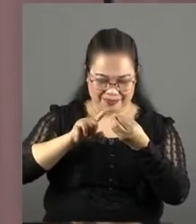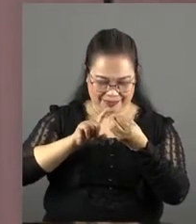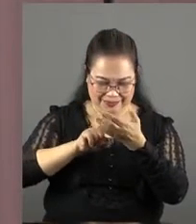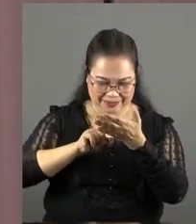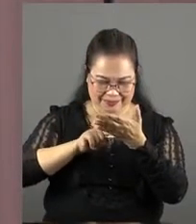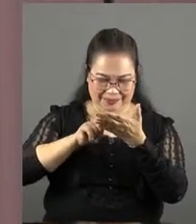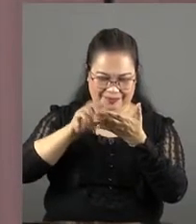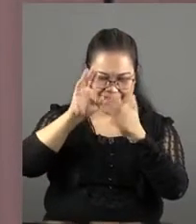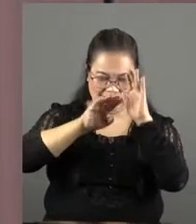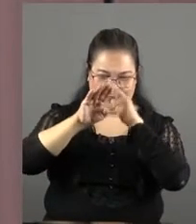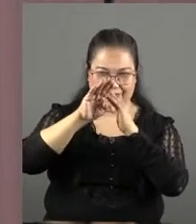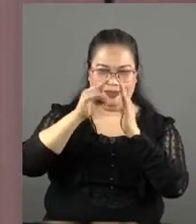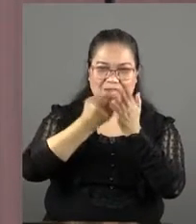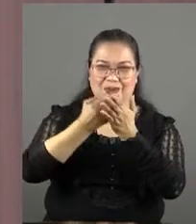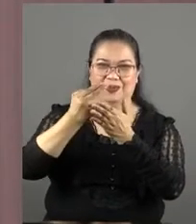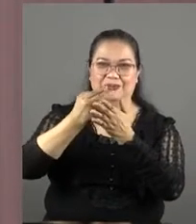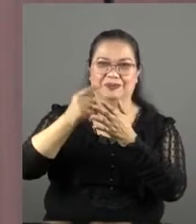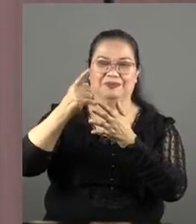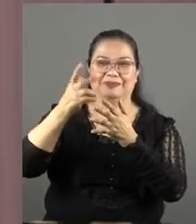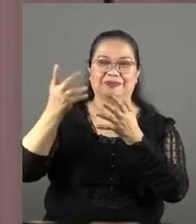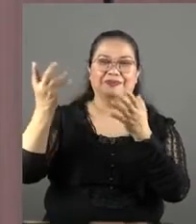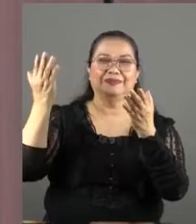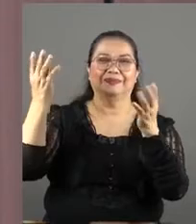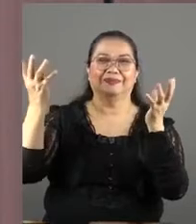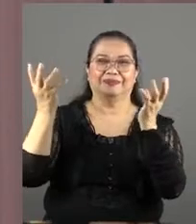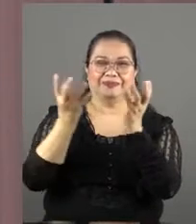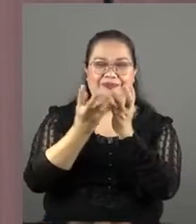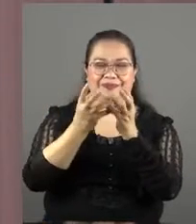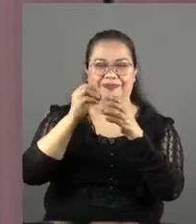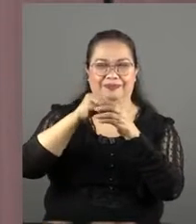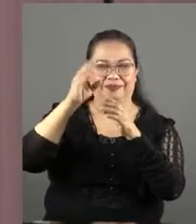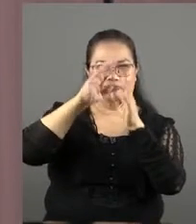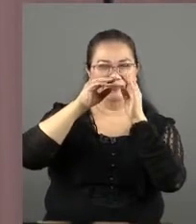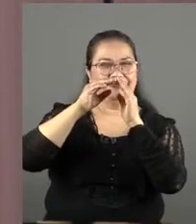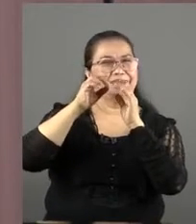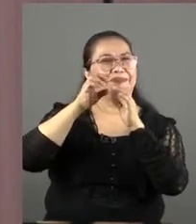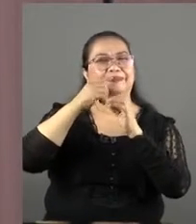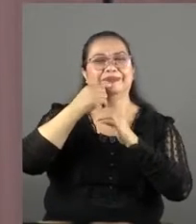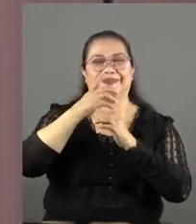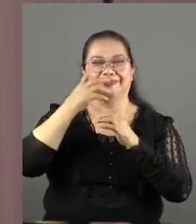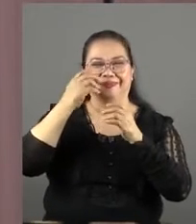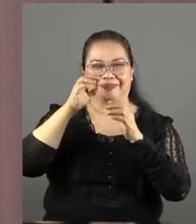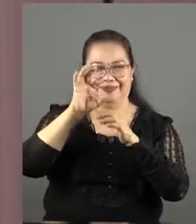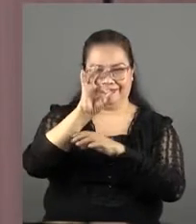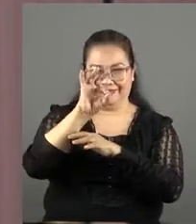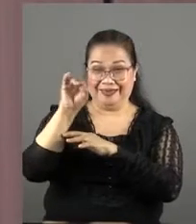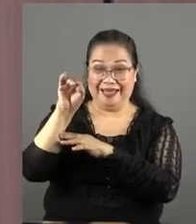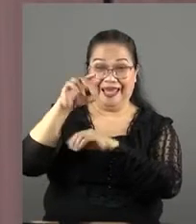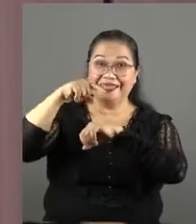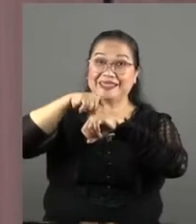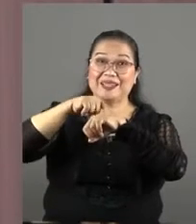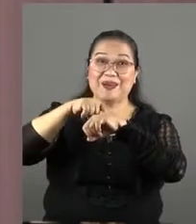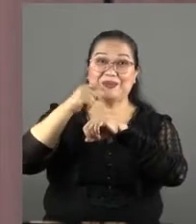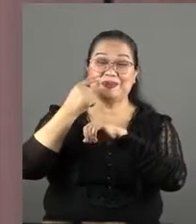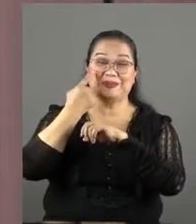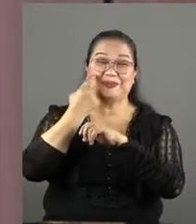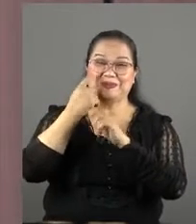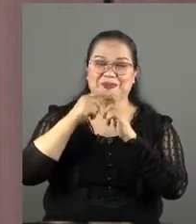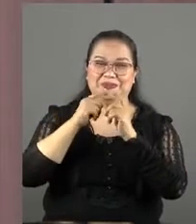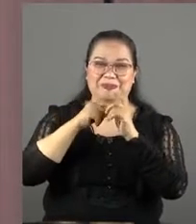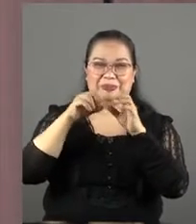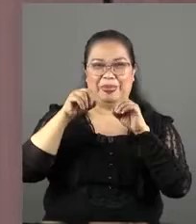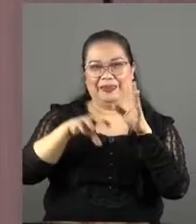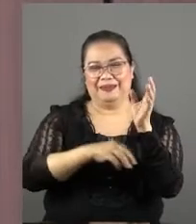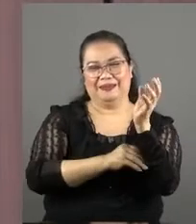of Holies, they just stuck together in my mind. So when I was praying at 9 o'clock, I sort of lost